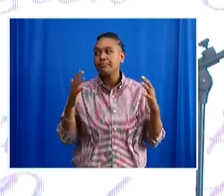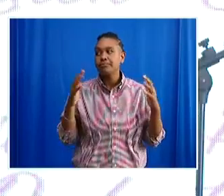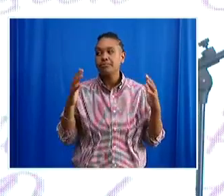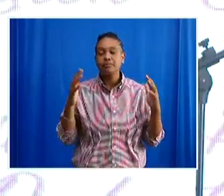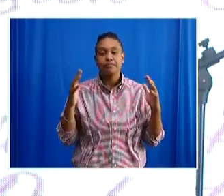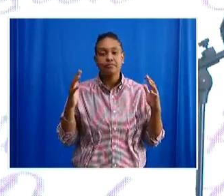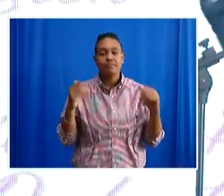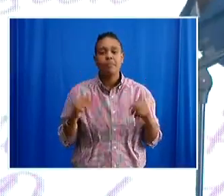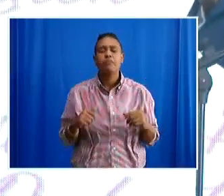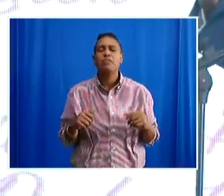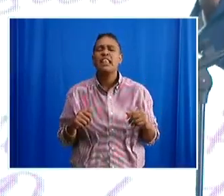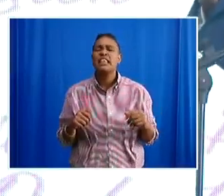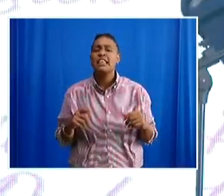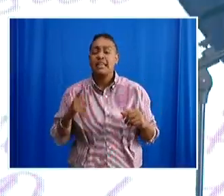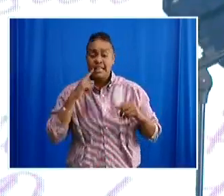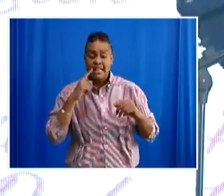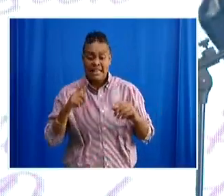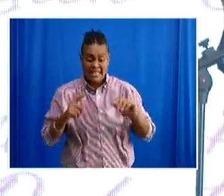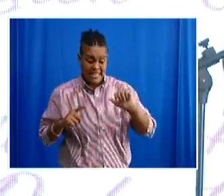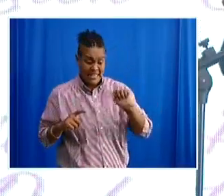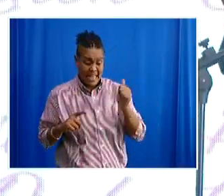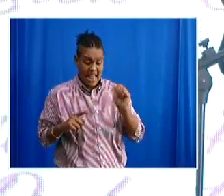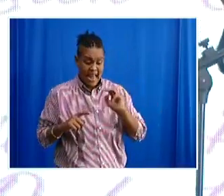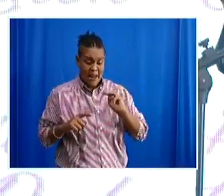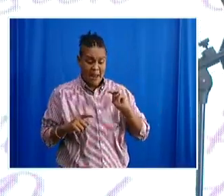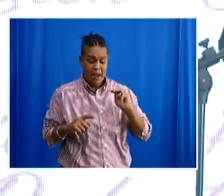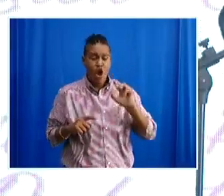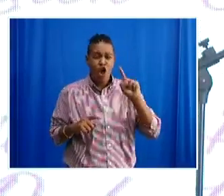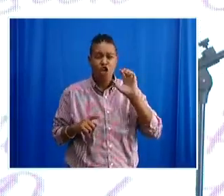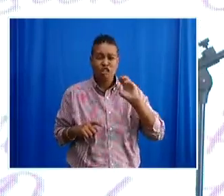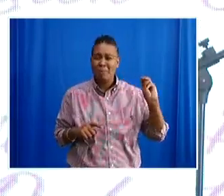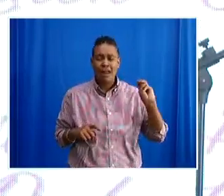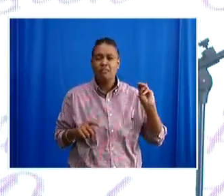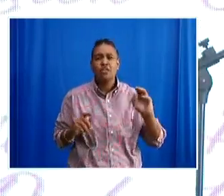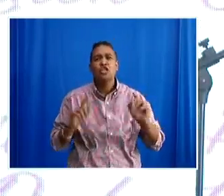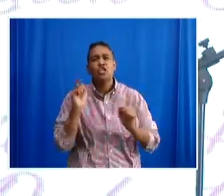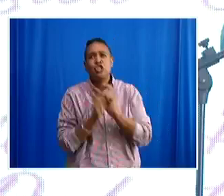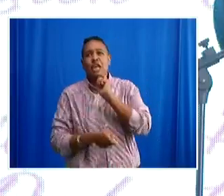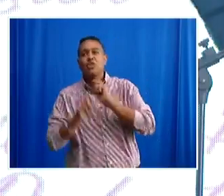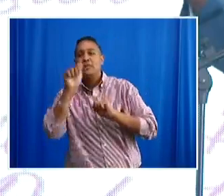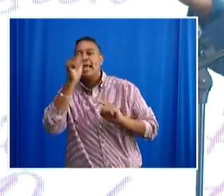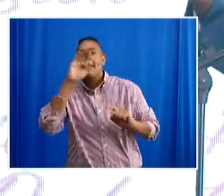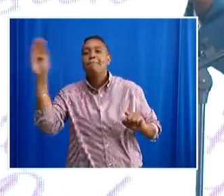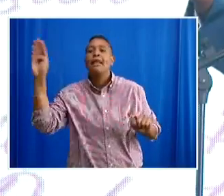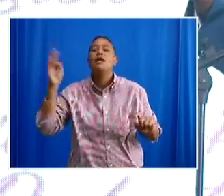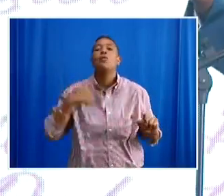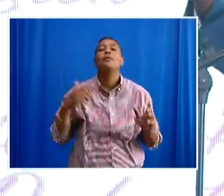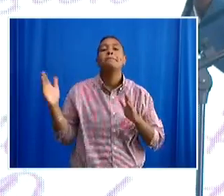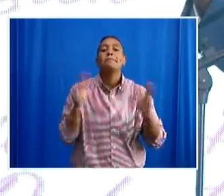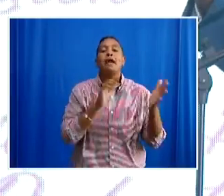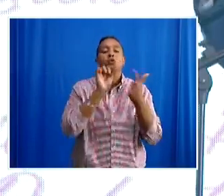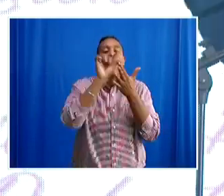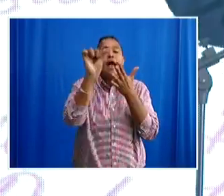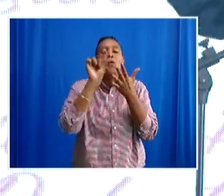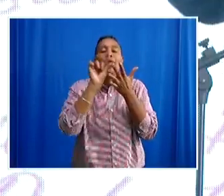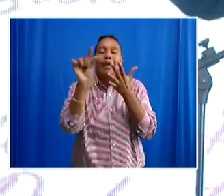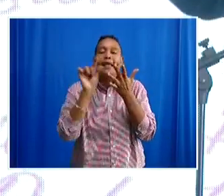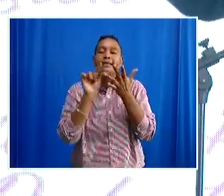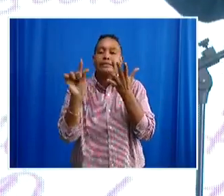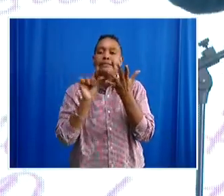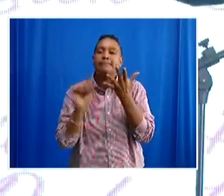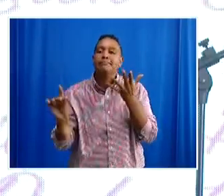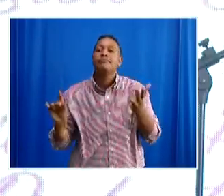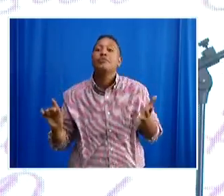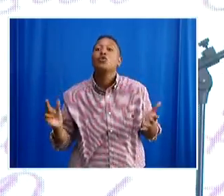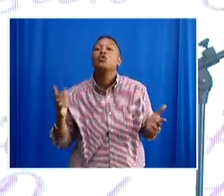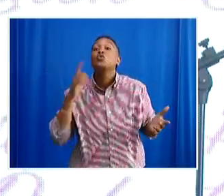And having moved the limit to 10 billion Jamaican dollars, we plan to make allocations to get up to